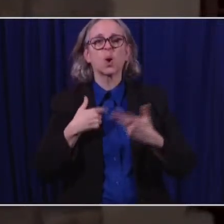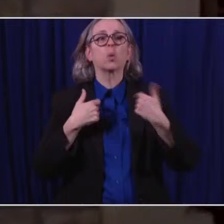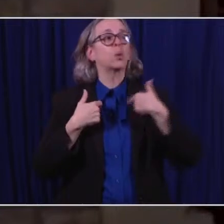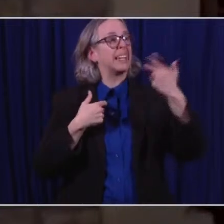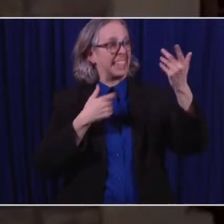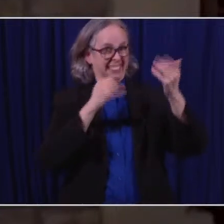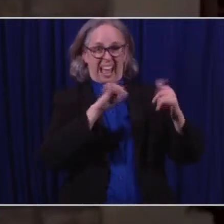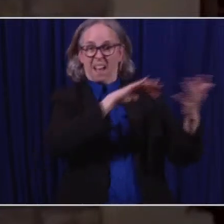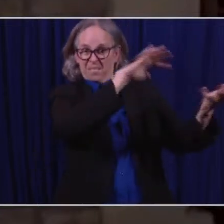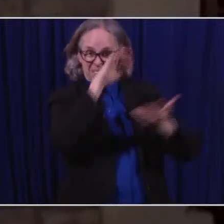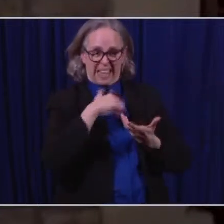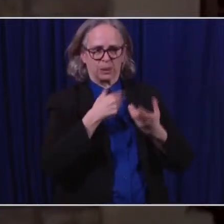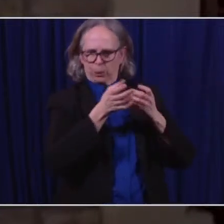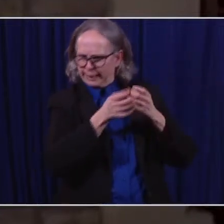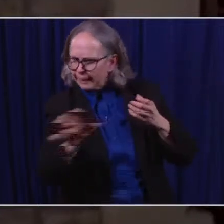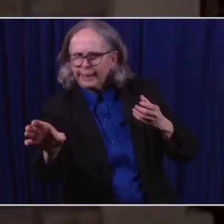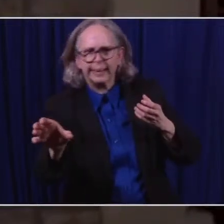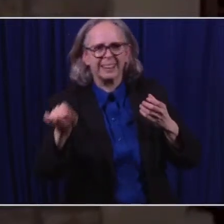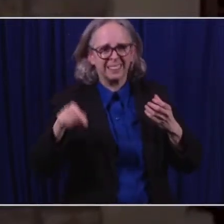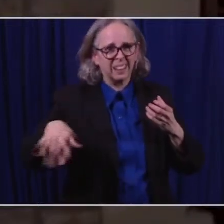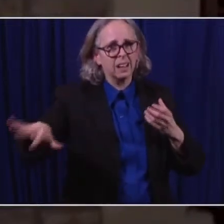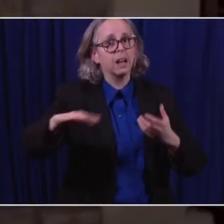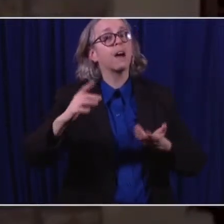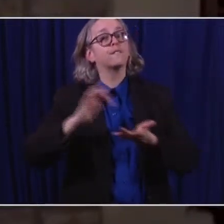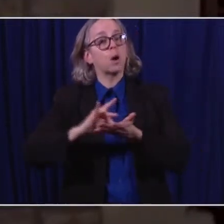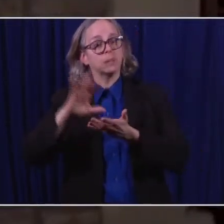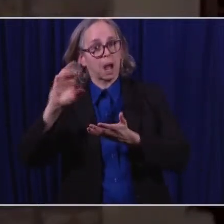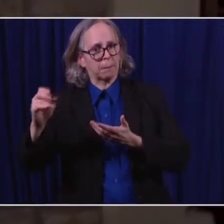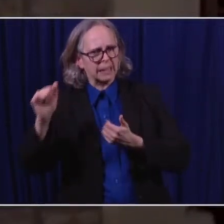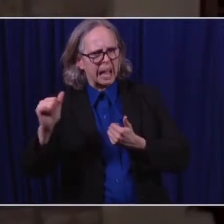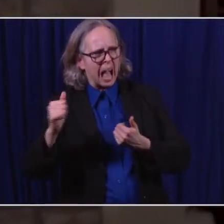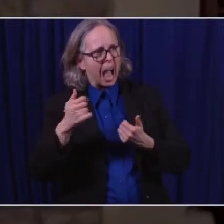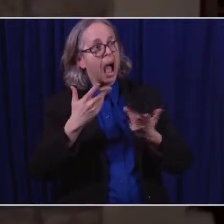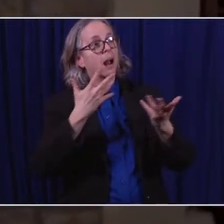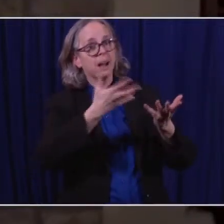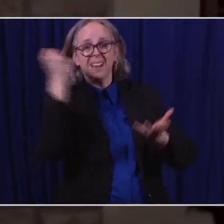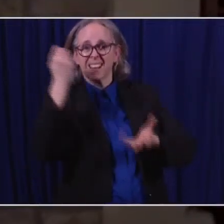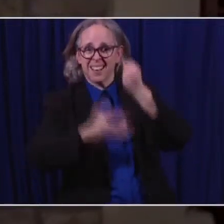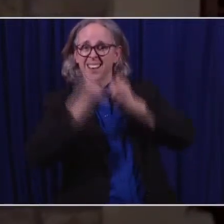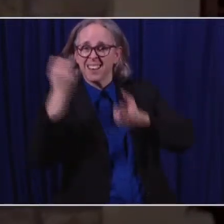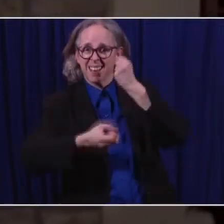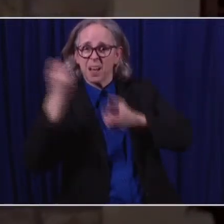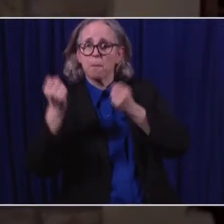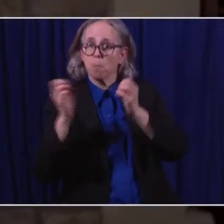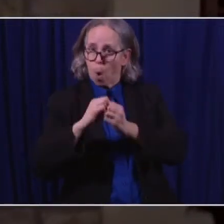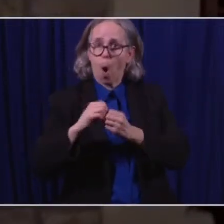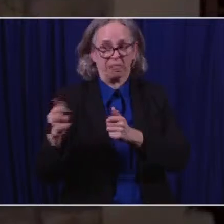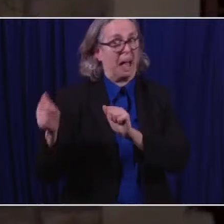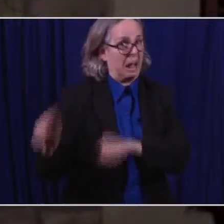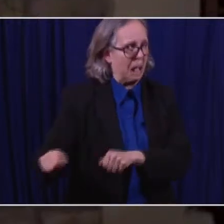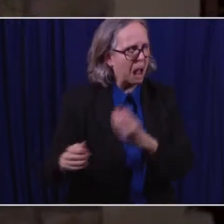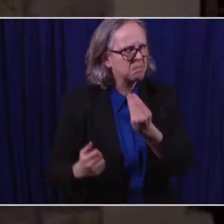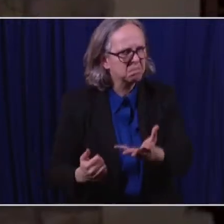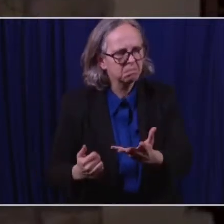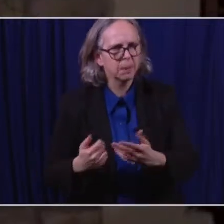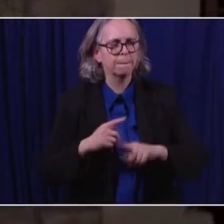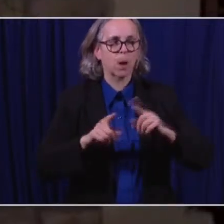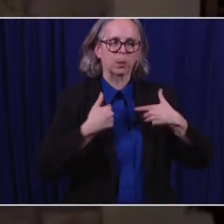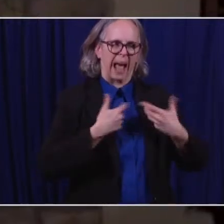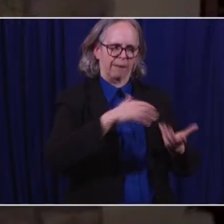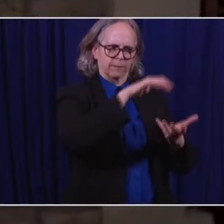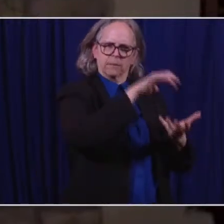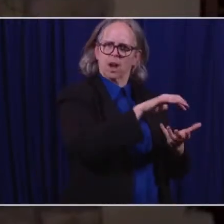drawn down by the pharmacy basically as they need them to go into that nursing home or into that congregate care setting. If you take